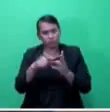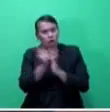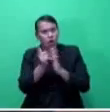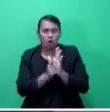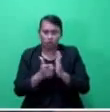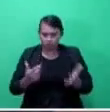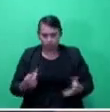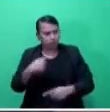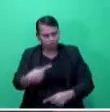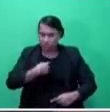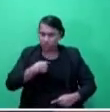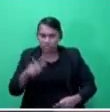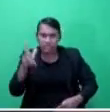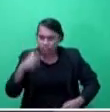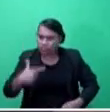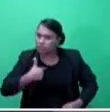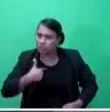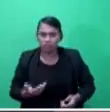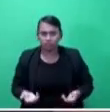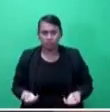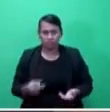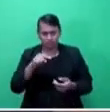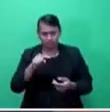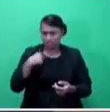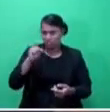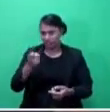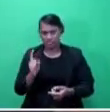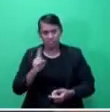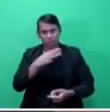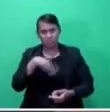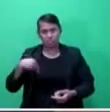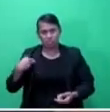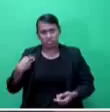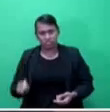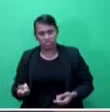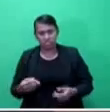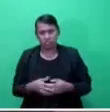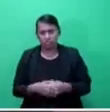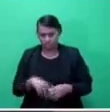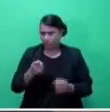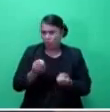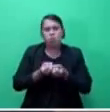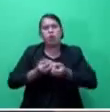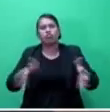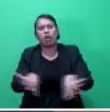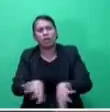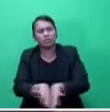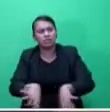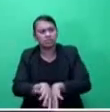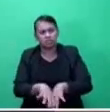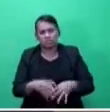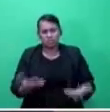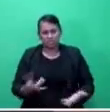listen, calling the health ministry calling the ministry useless when he has provided. You listen,